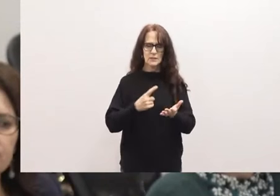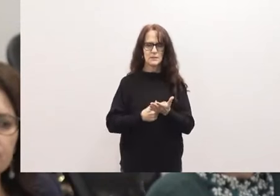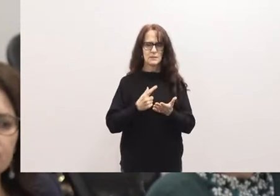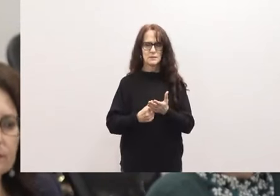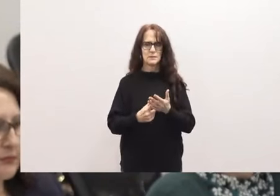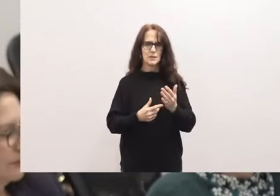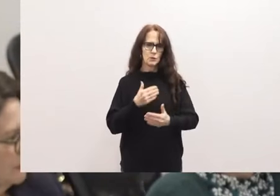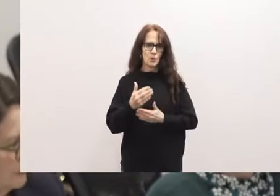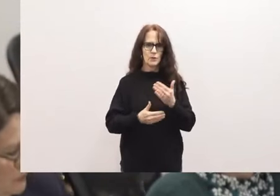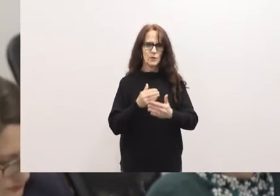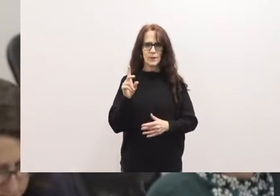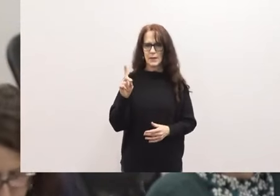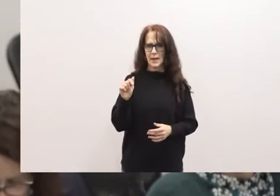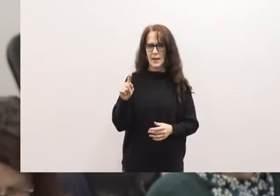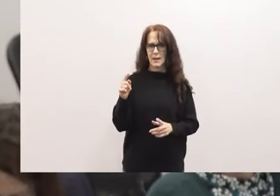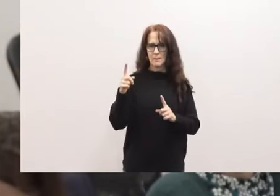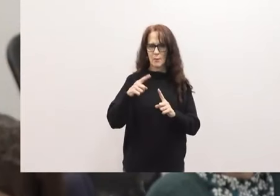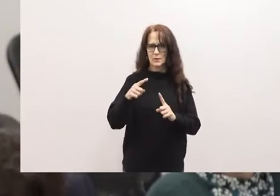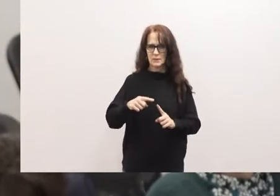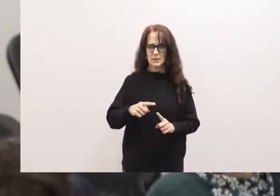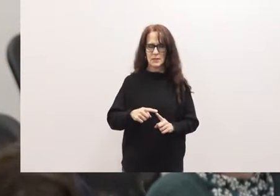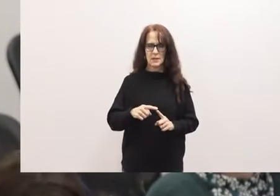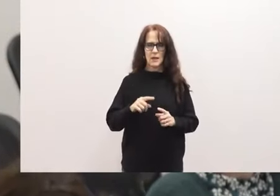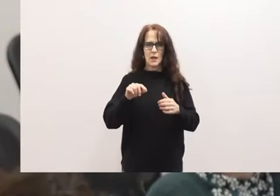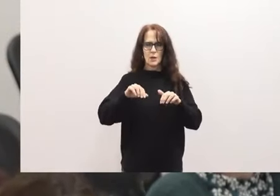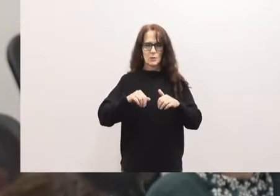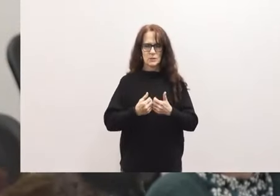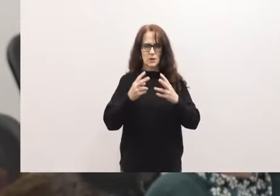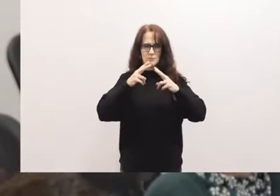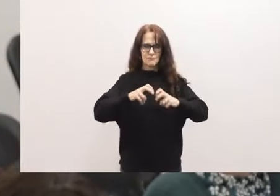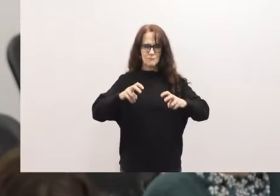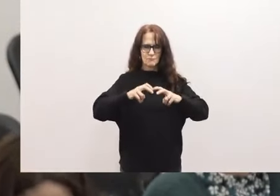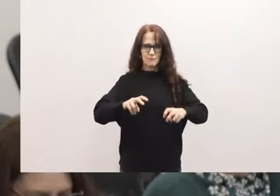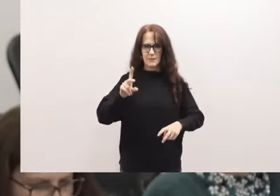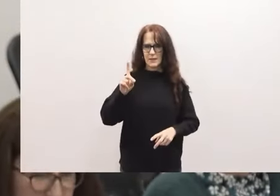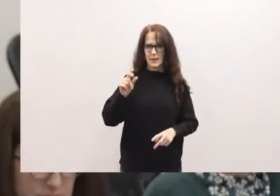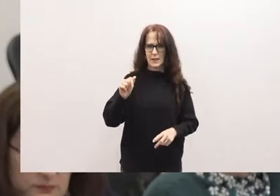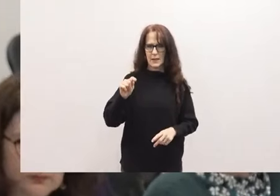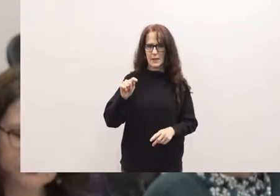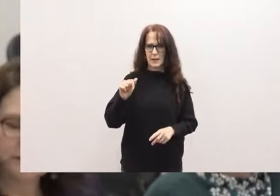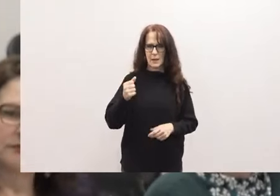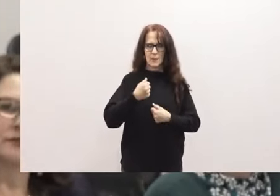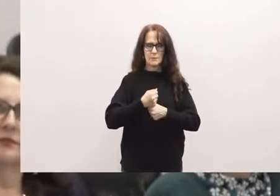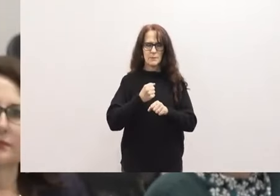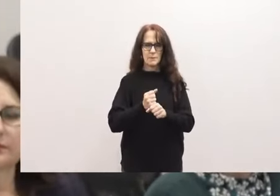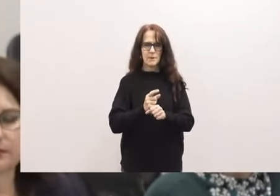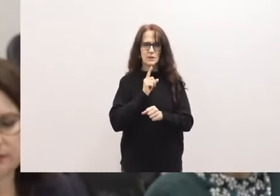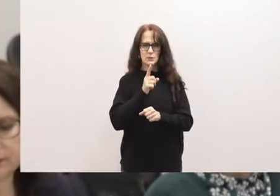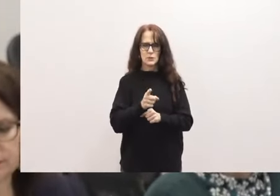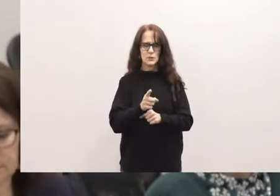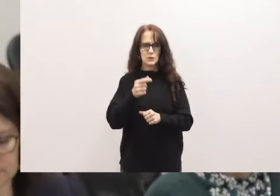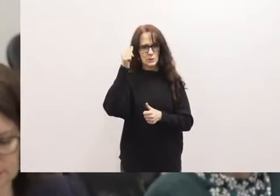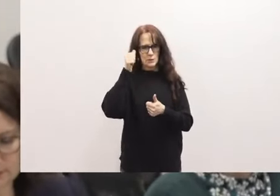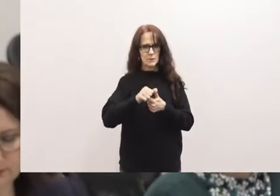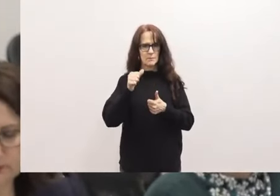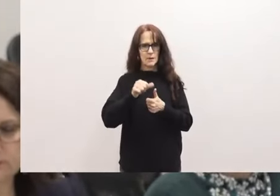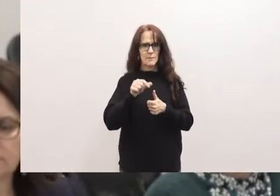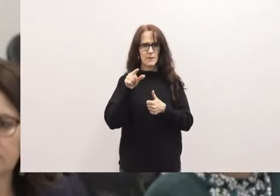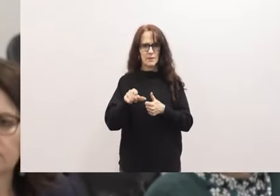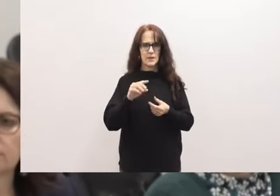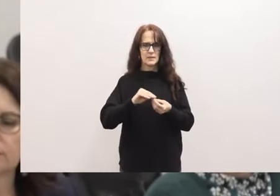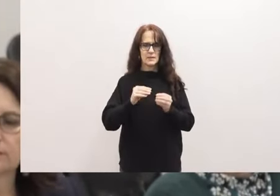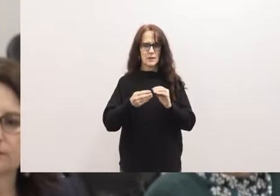the data points. Because as we start to dig into the data, we want to make sure that we keep in mind that this data